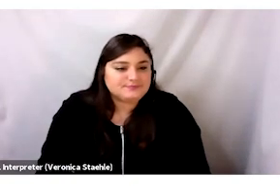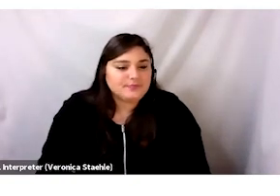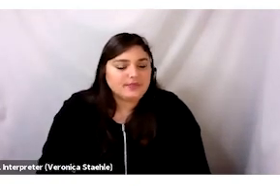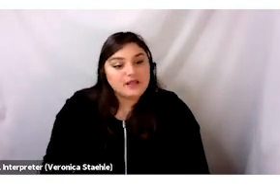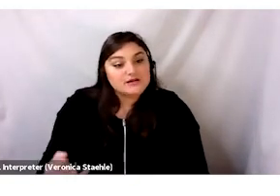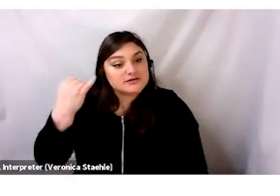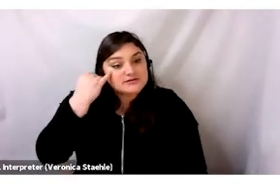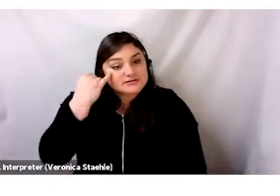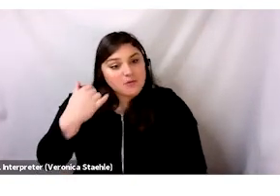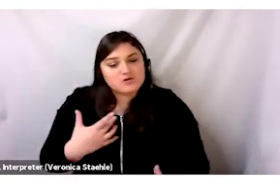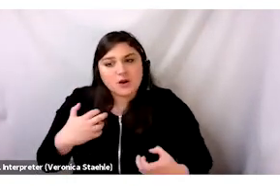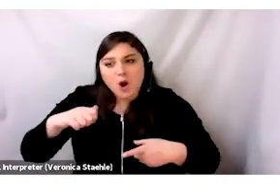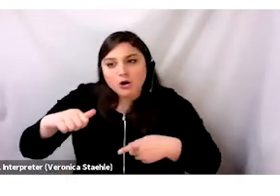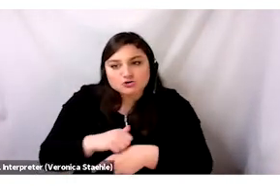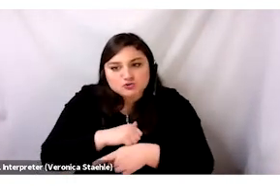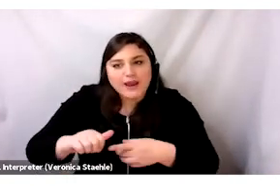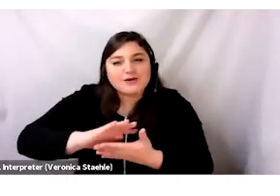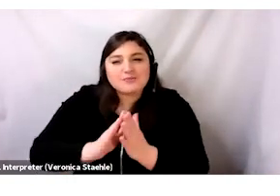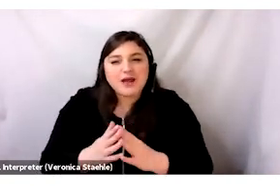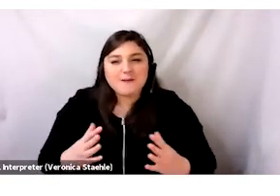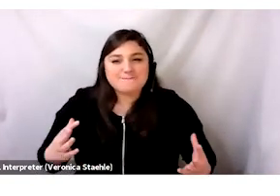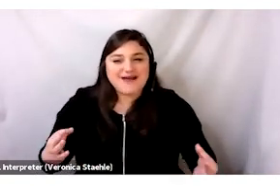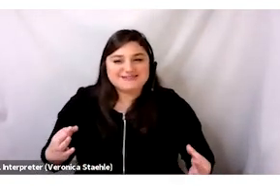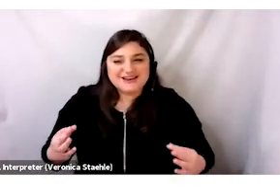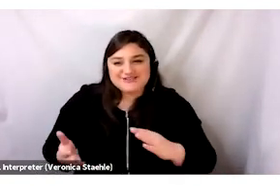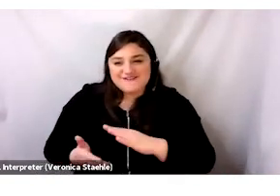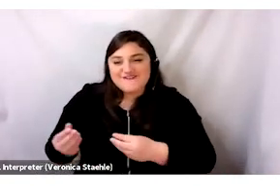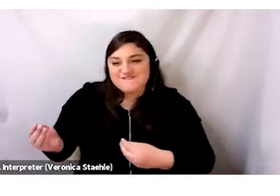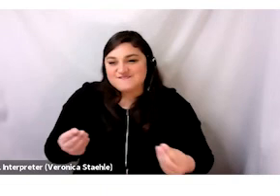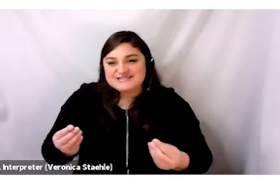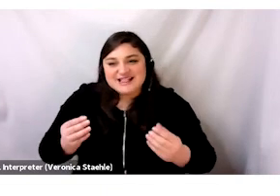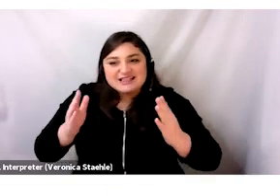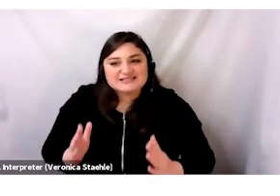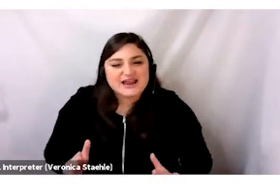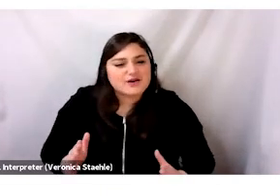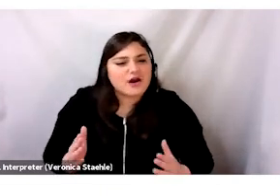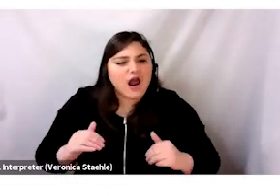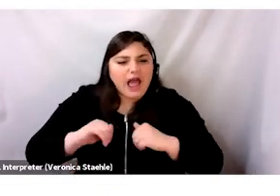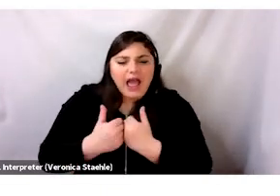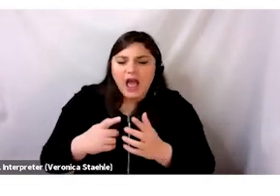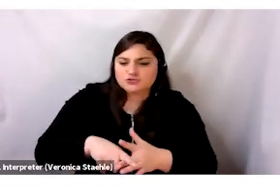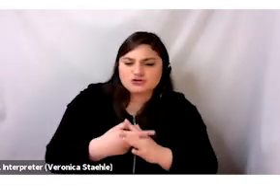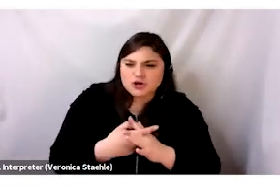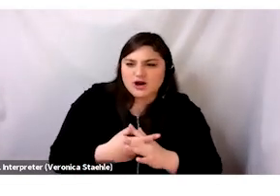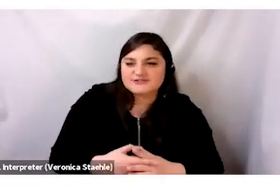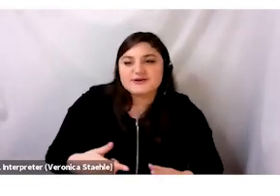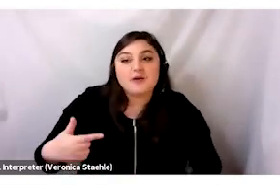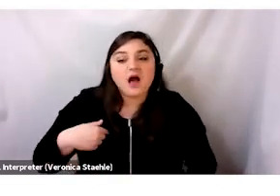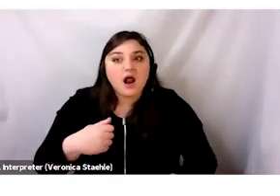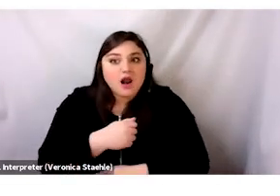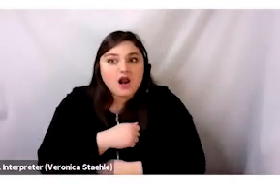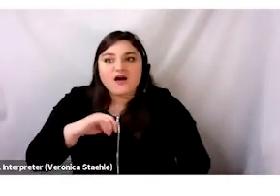If we want to train to become a meditation facilitator, what do you recommend? I really love the